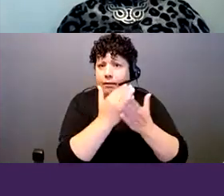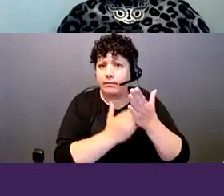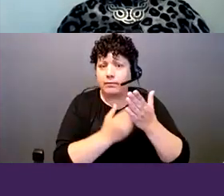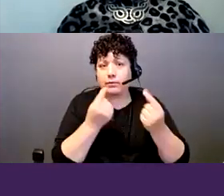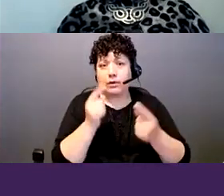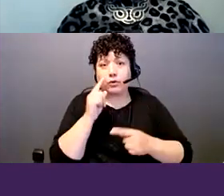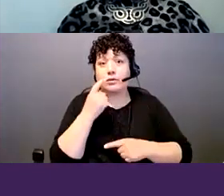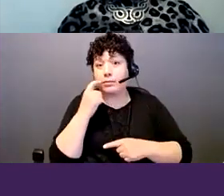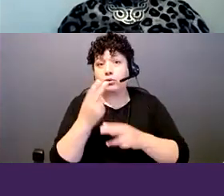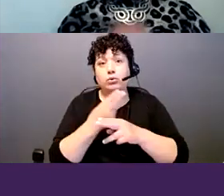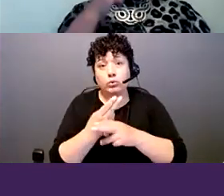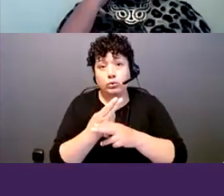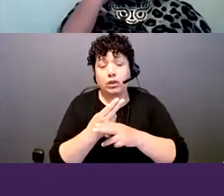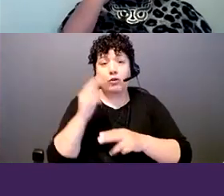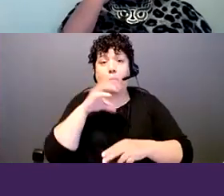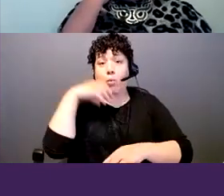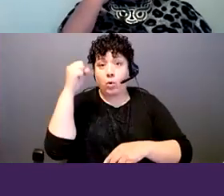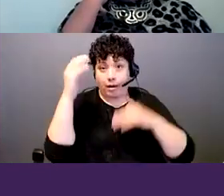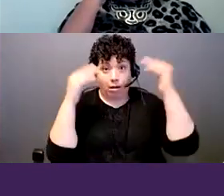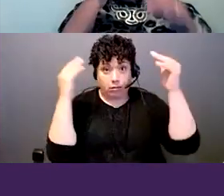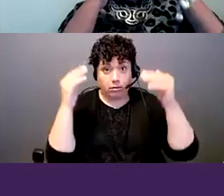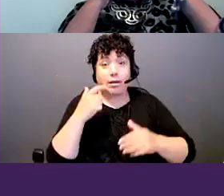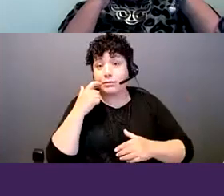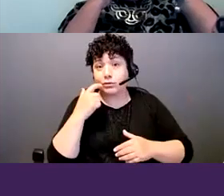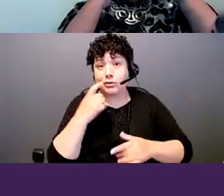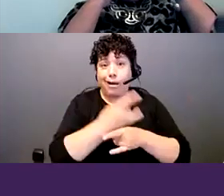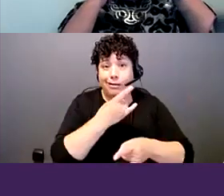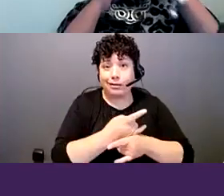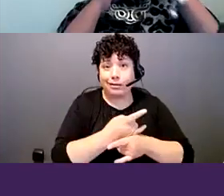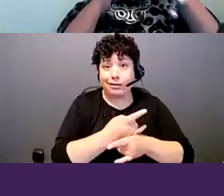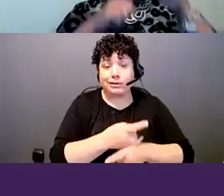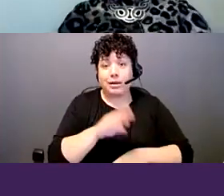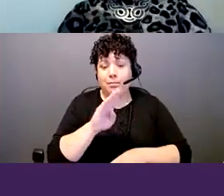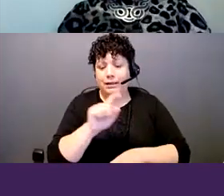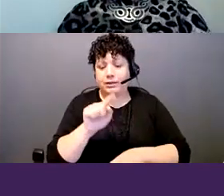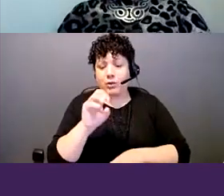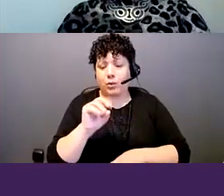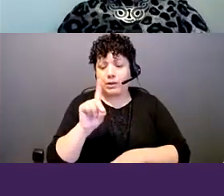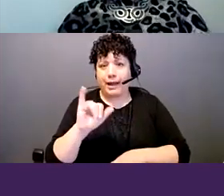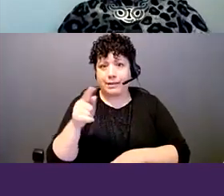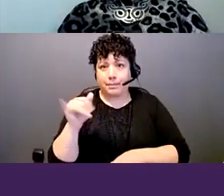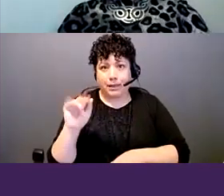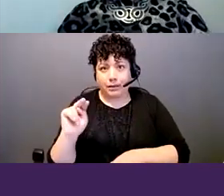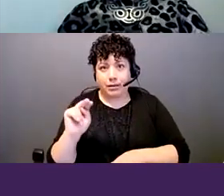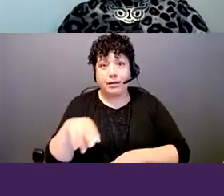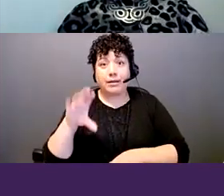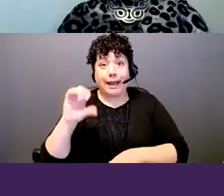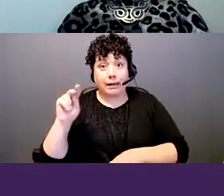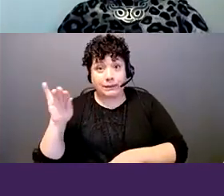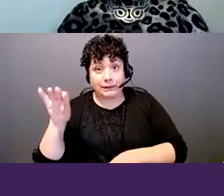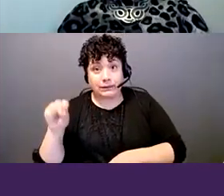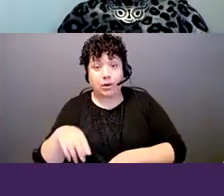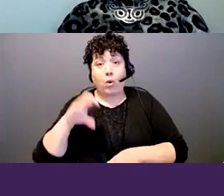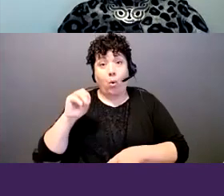adults, including alcohol, benzodiazepines, cannabis, and opiates. Marilyn